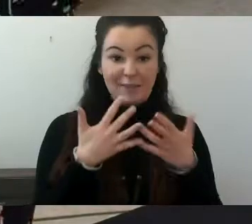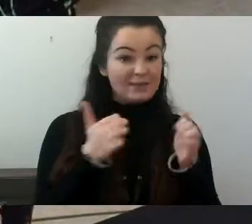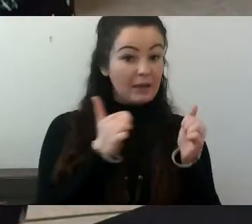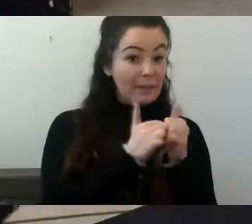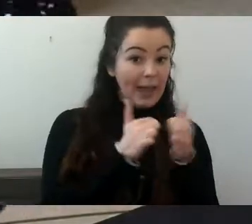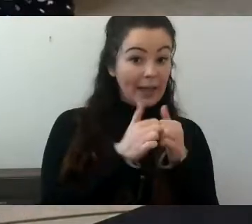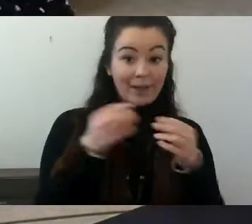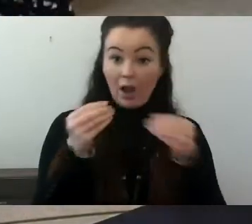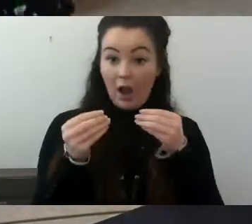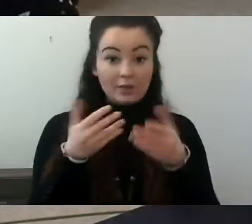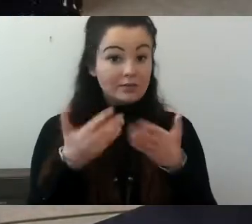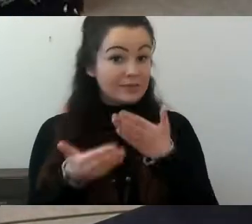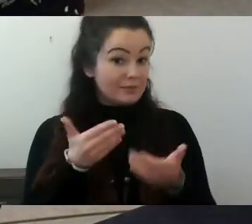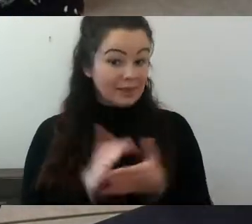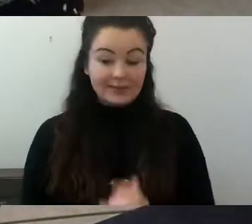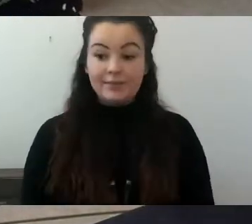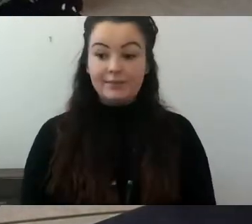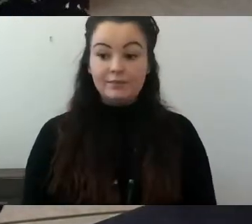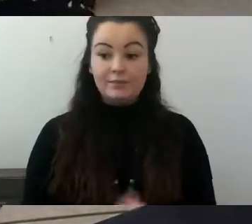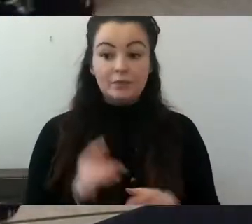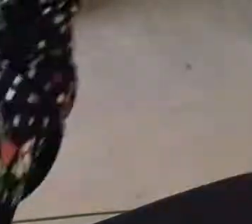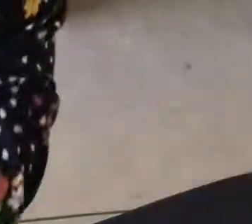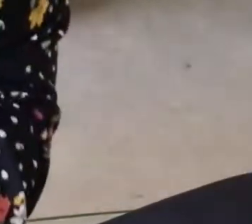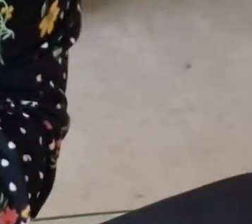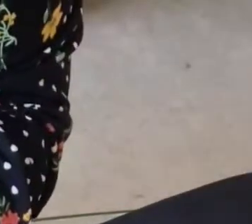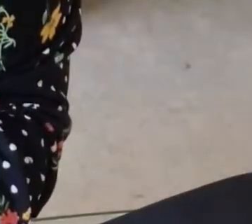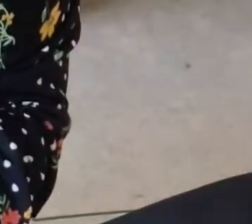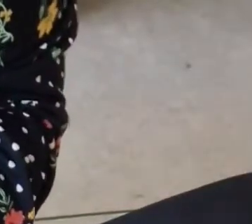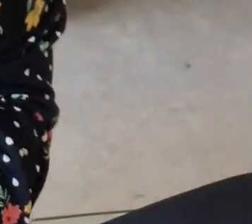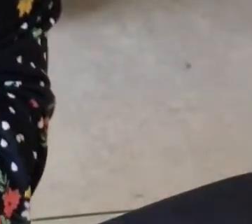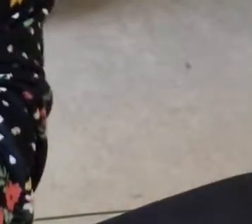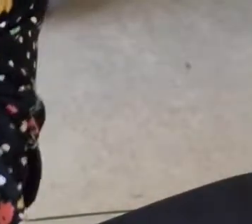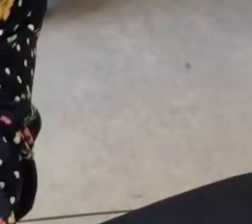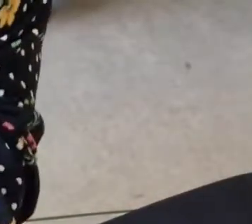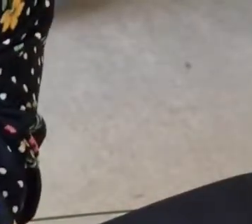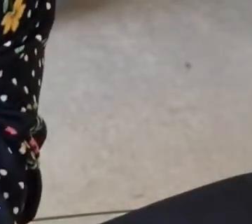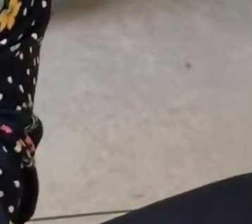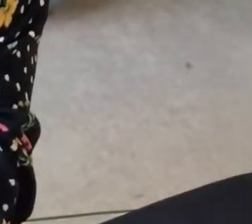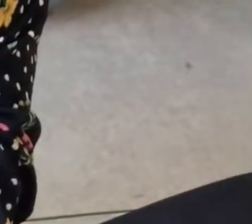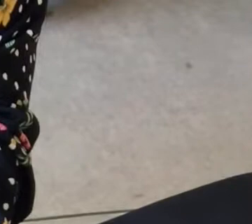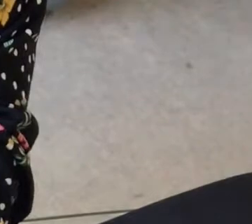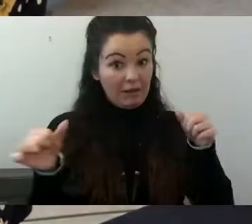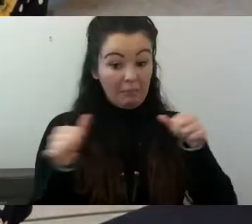card. And what we do is we basically just put some